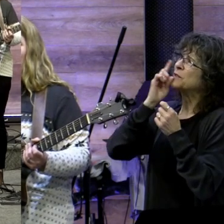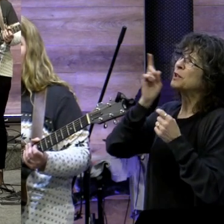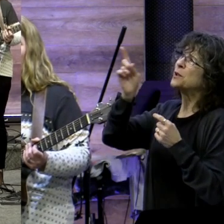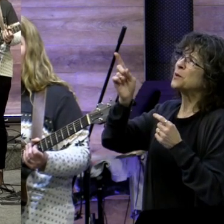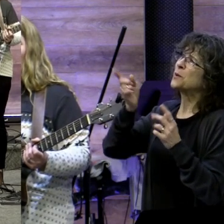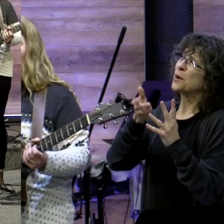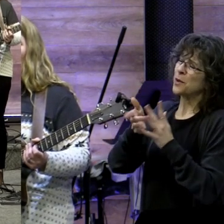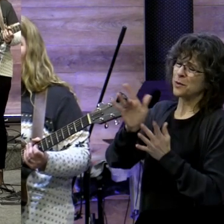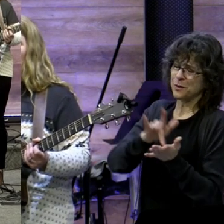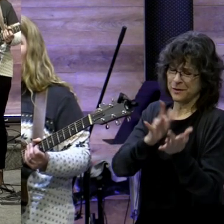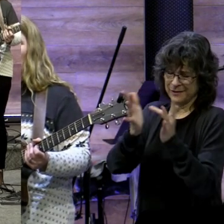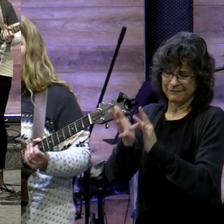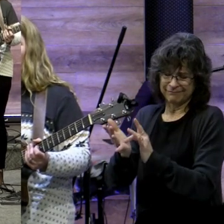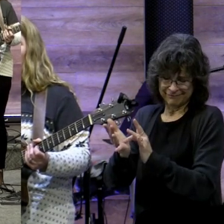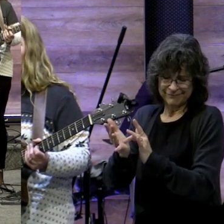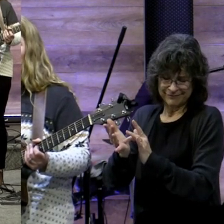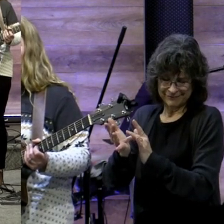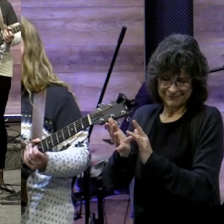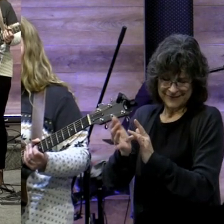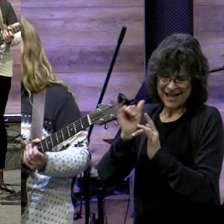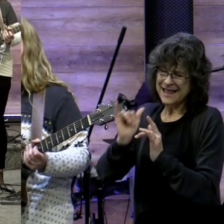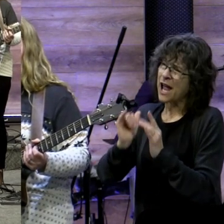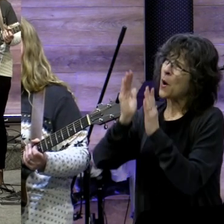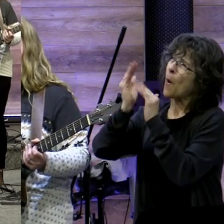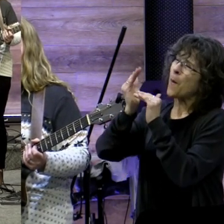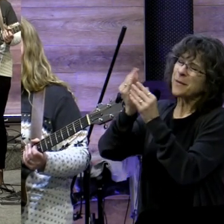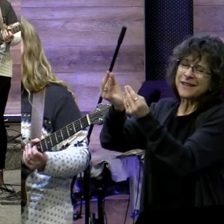God, may that hope bring great comfort today.